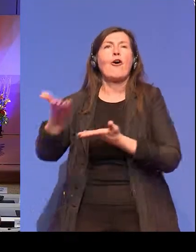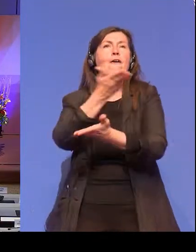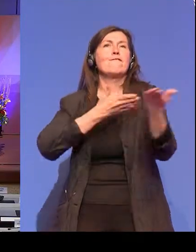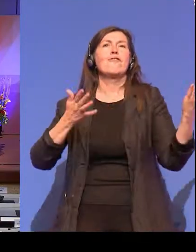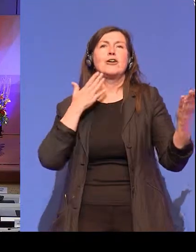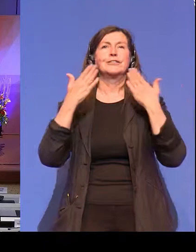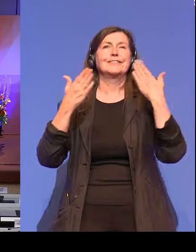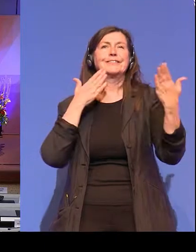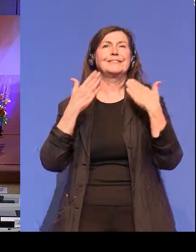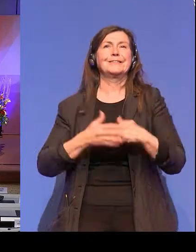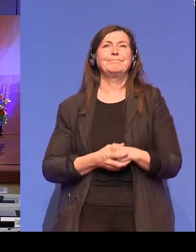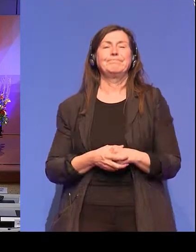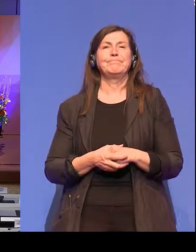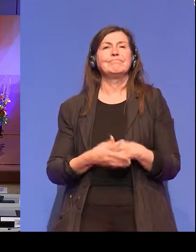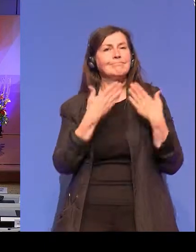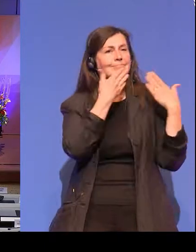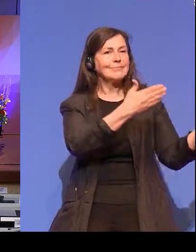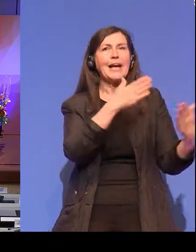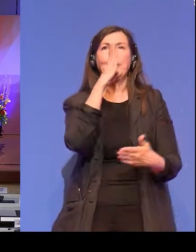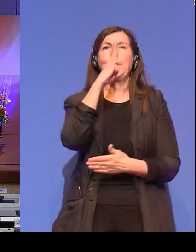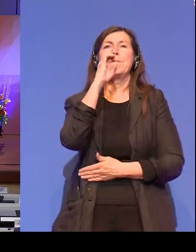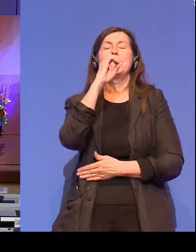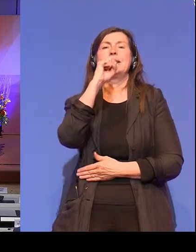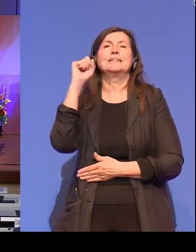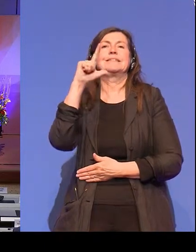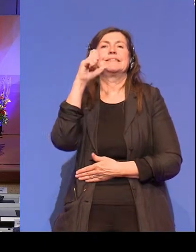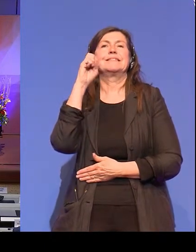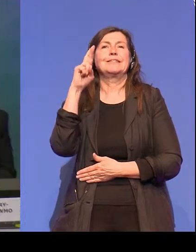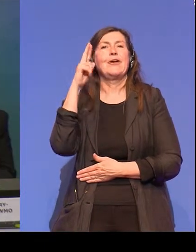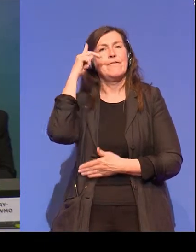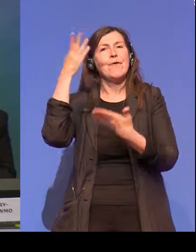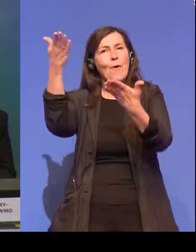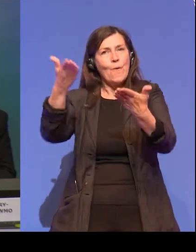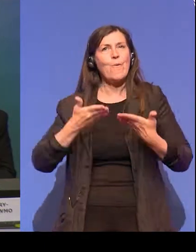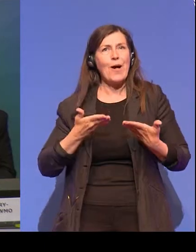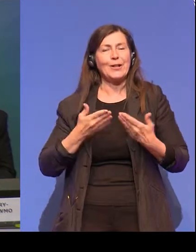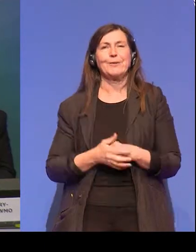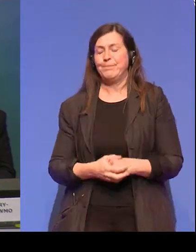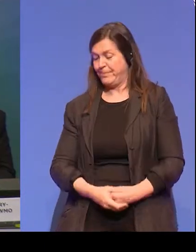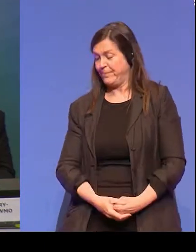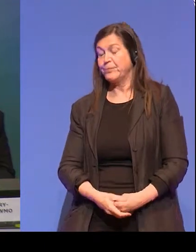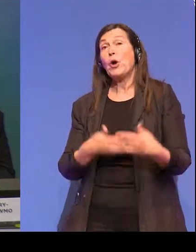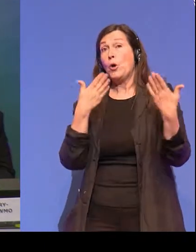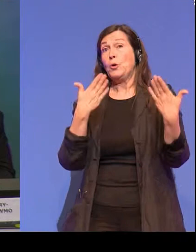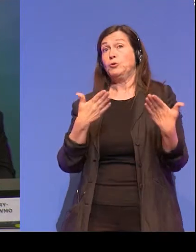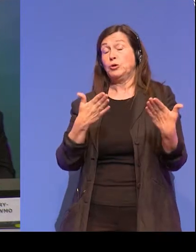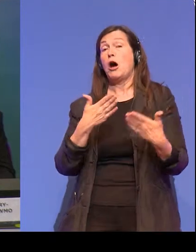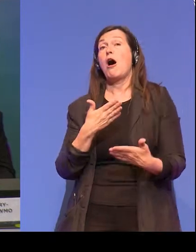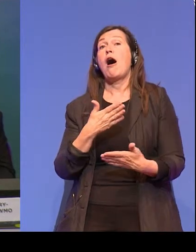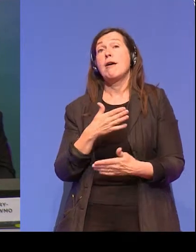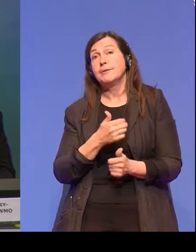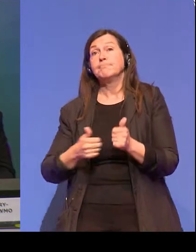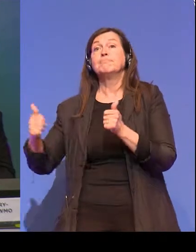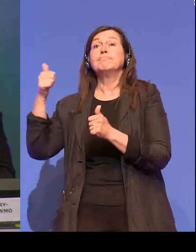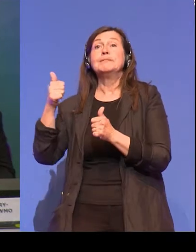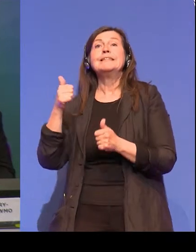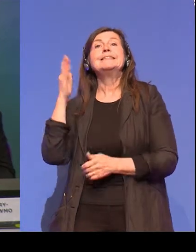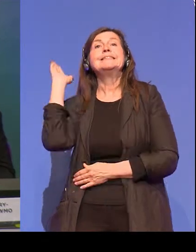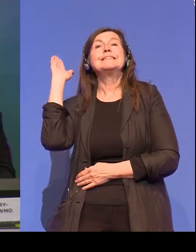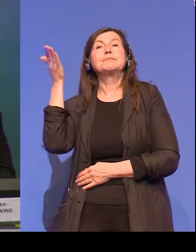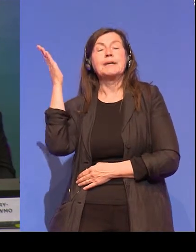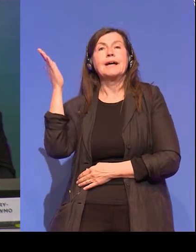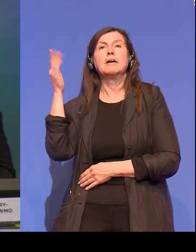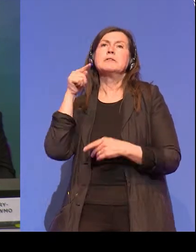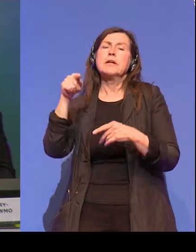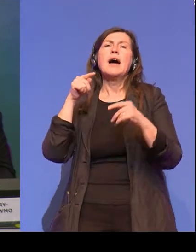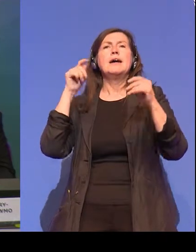I thank Mr. Bessler for his welcome remarks. We will now hear from our distinguished speakers who will present